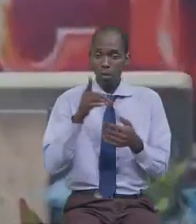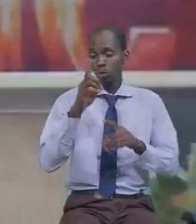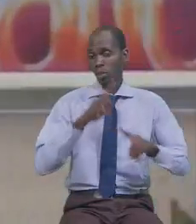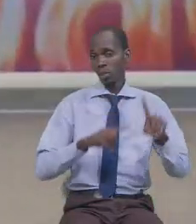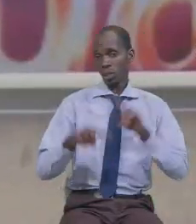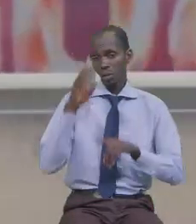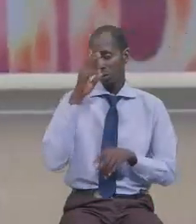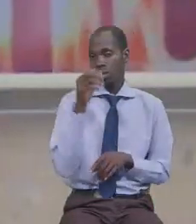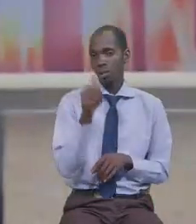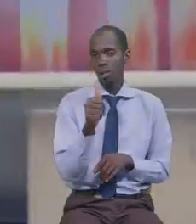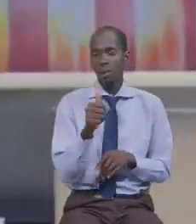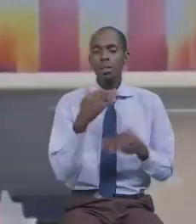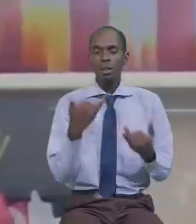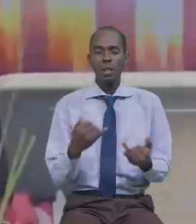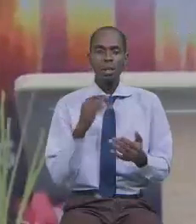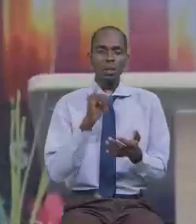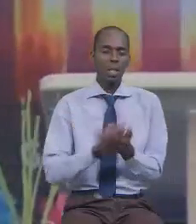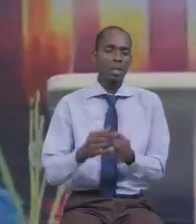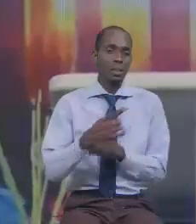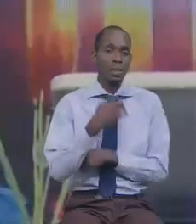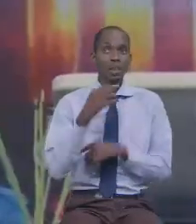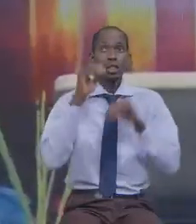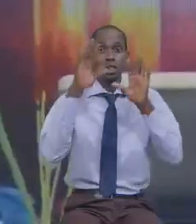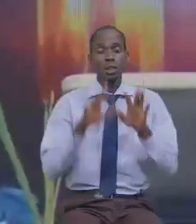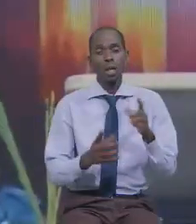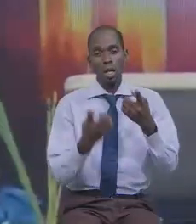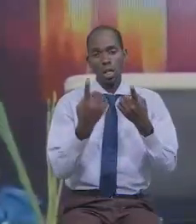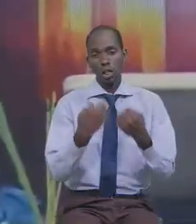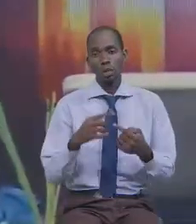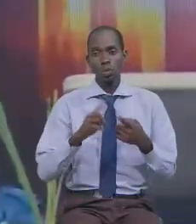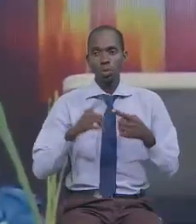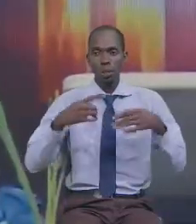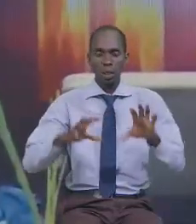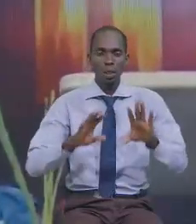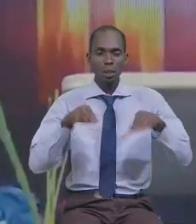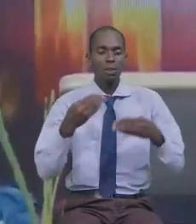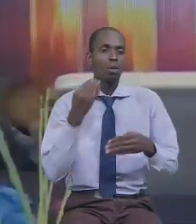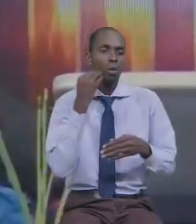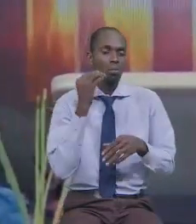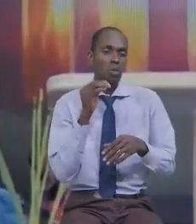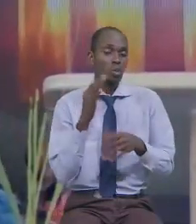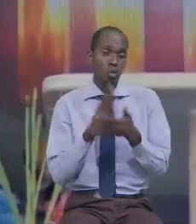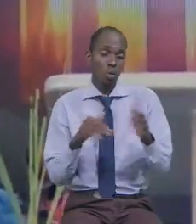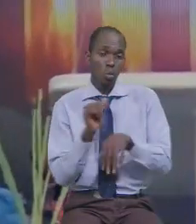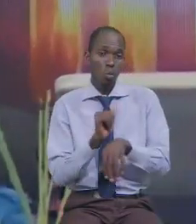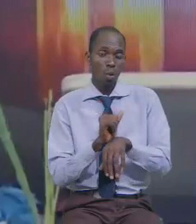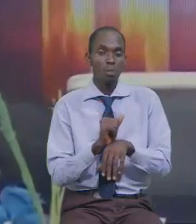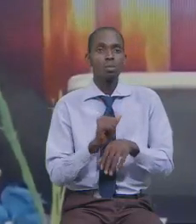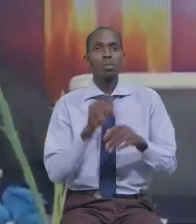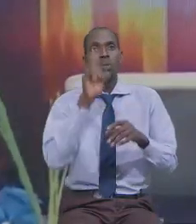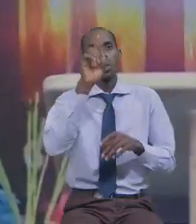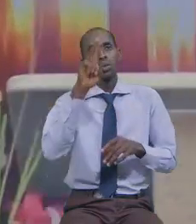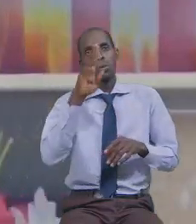that day came to class, and gave us, you know, 1, 2, 3, 4, 5, 6 psalms to solve in